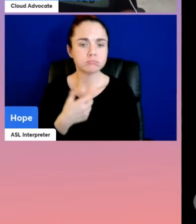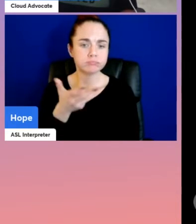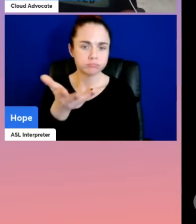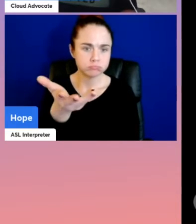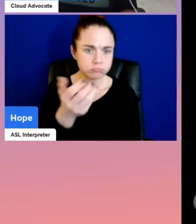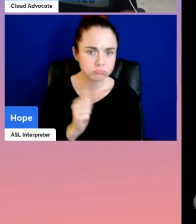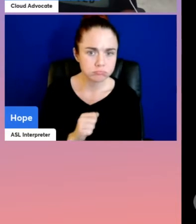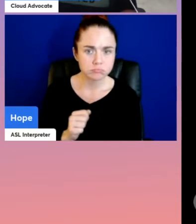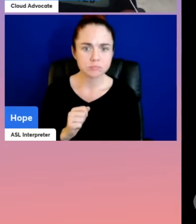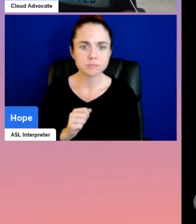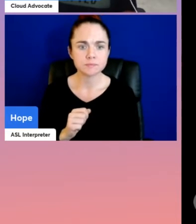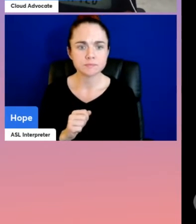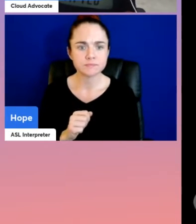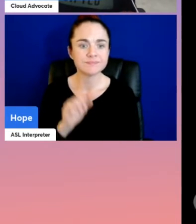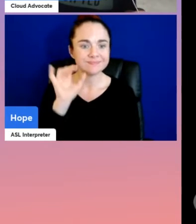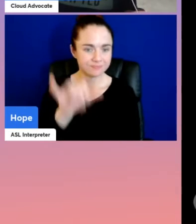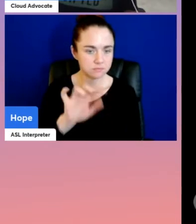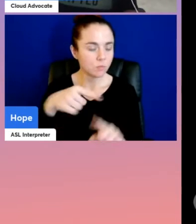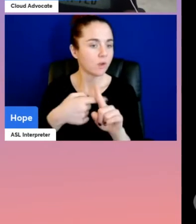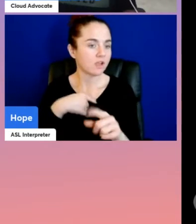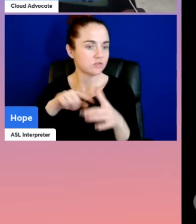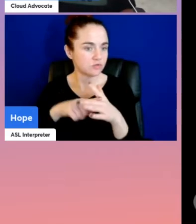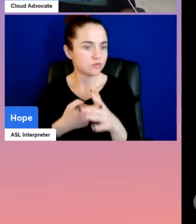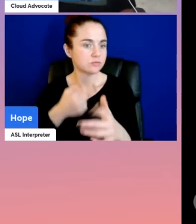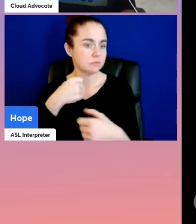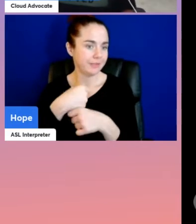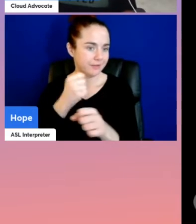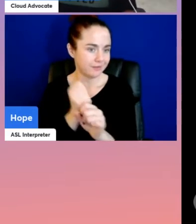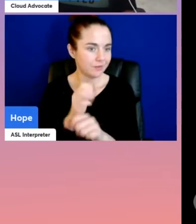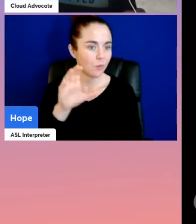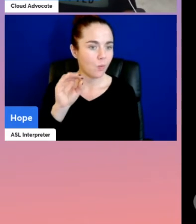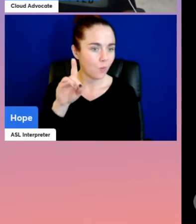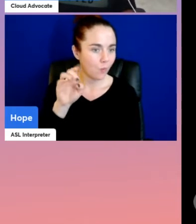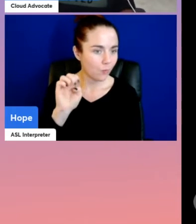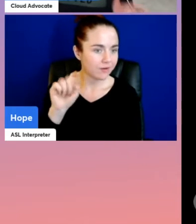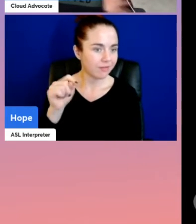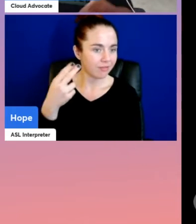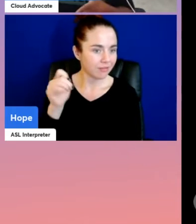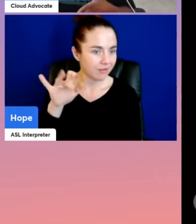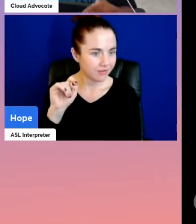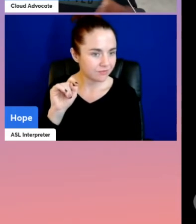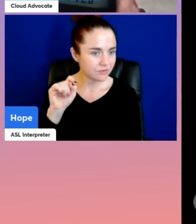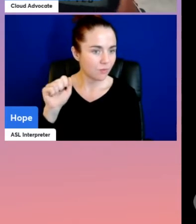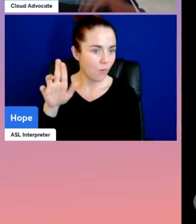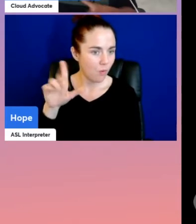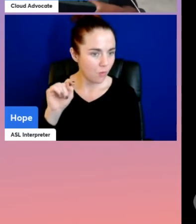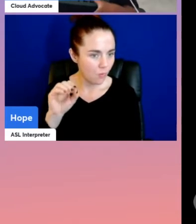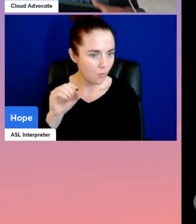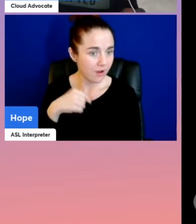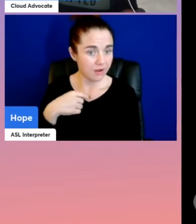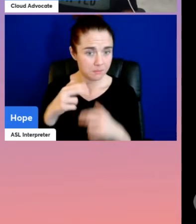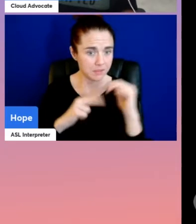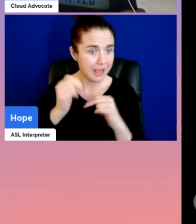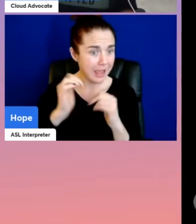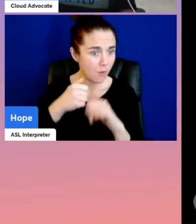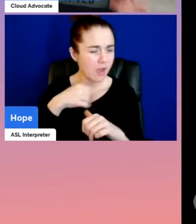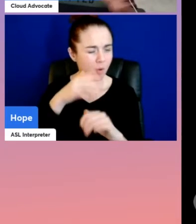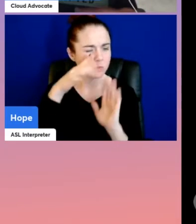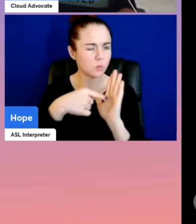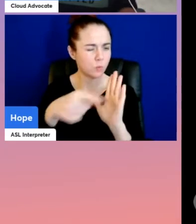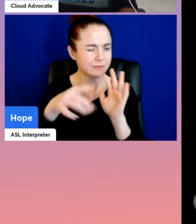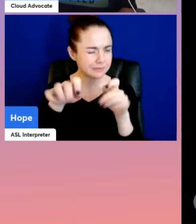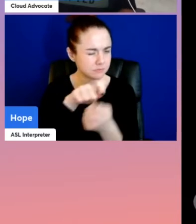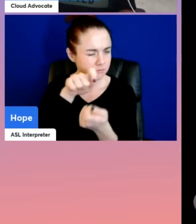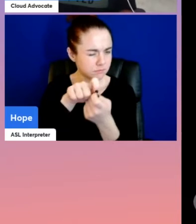And so that's when I started creating Code Theft Auto. And the way that I built this, and I'll do a walkthrough to show